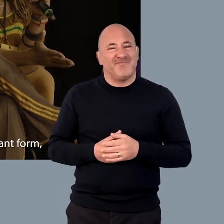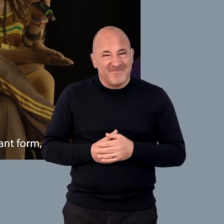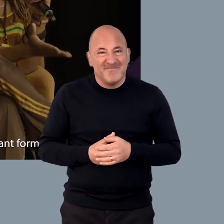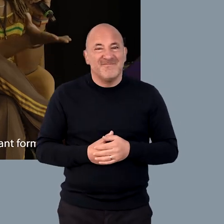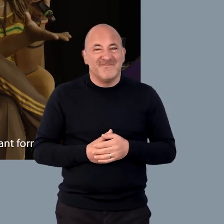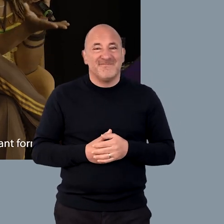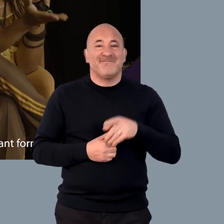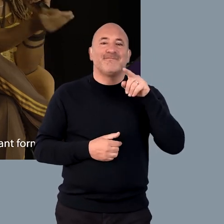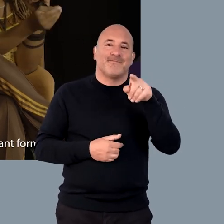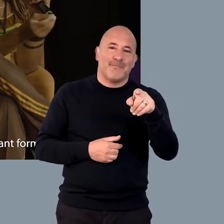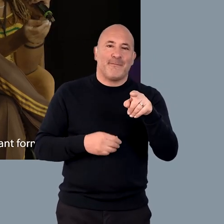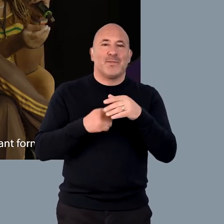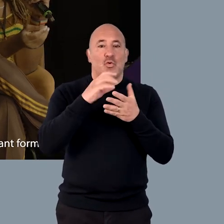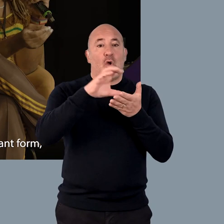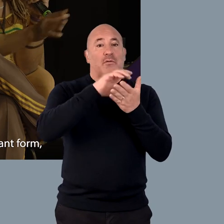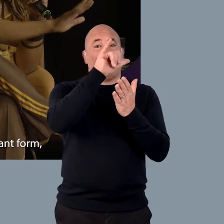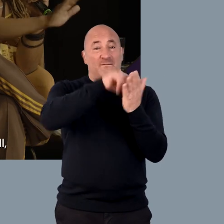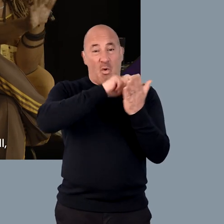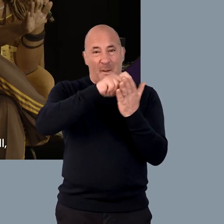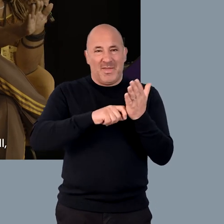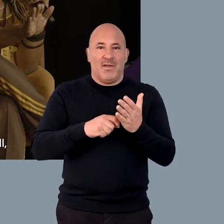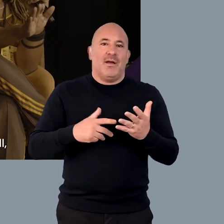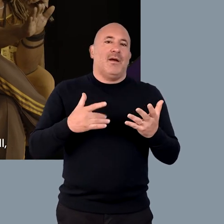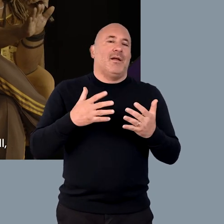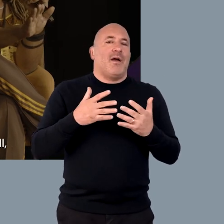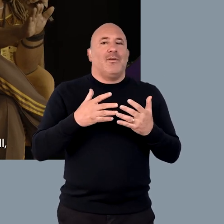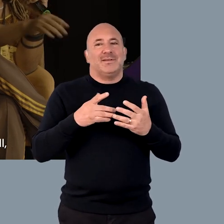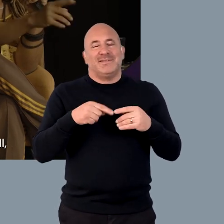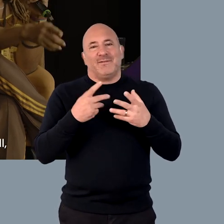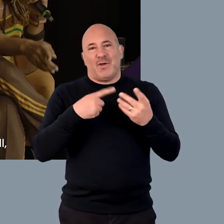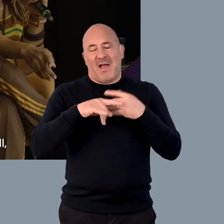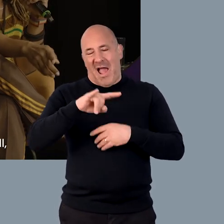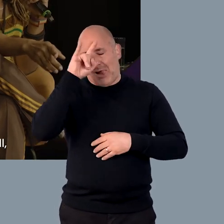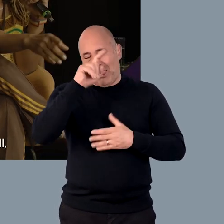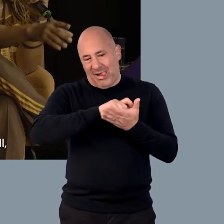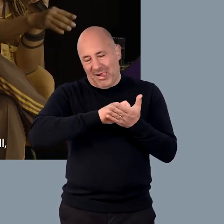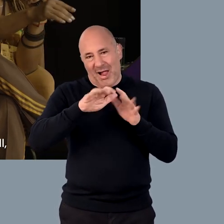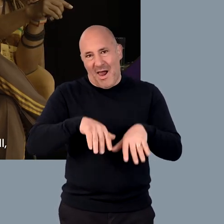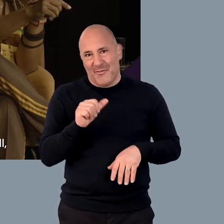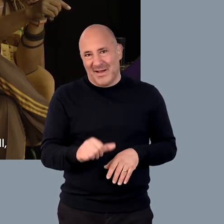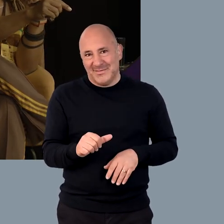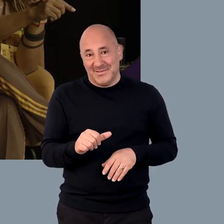And you can I think if you're when you're doing your grant form, which is another You know circle of hell